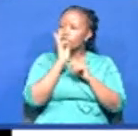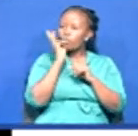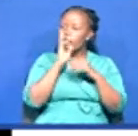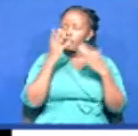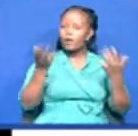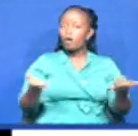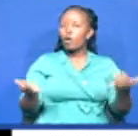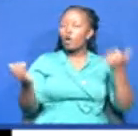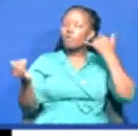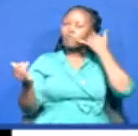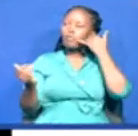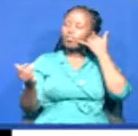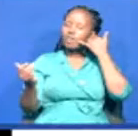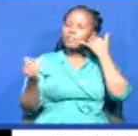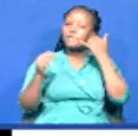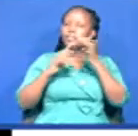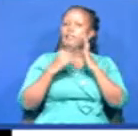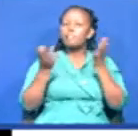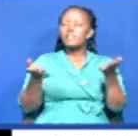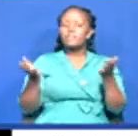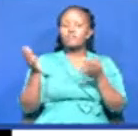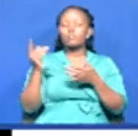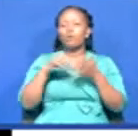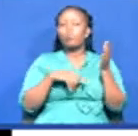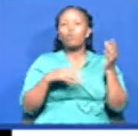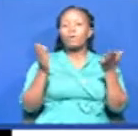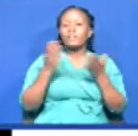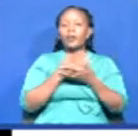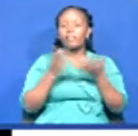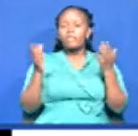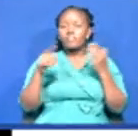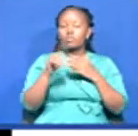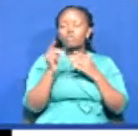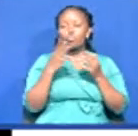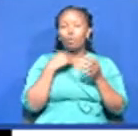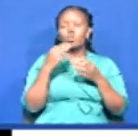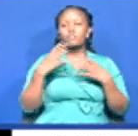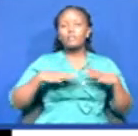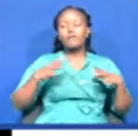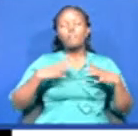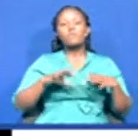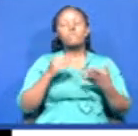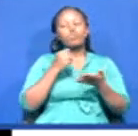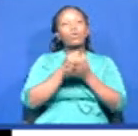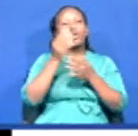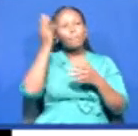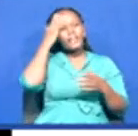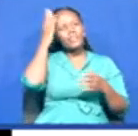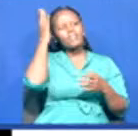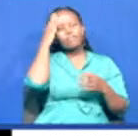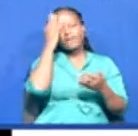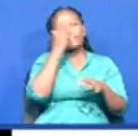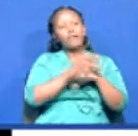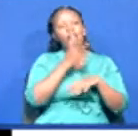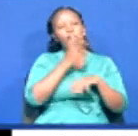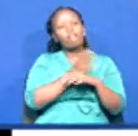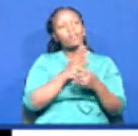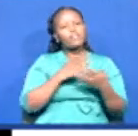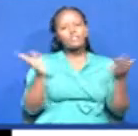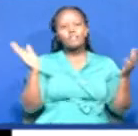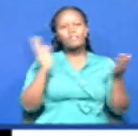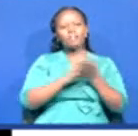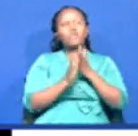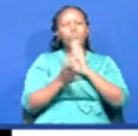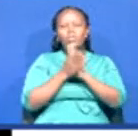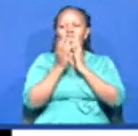and so on, so what are the features that you need to tell the consumers to help them identify counterfeit goods without revealing too much?